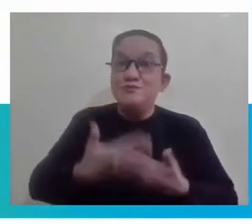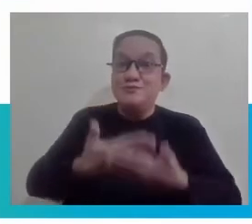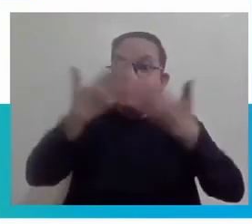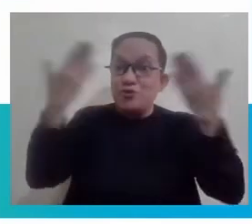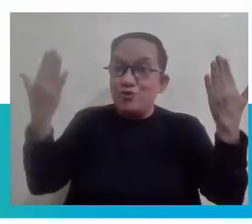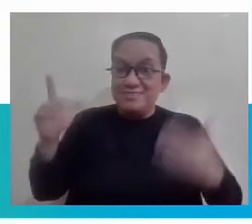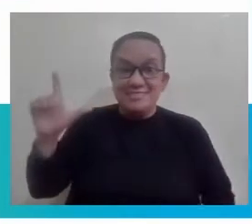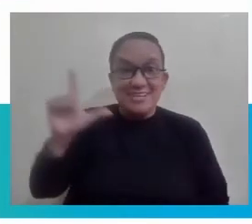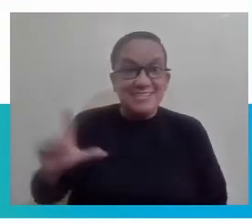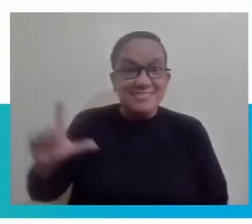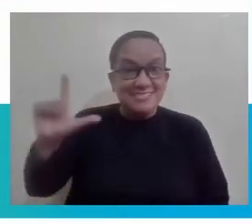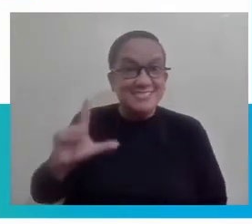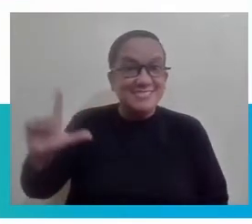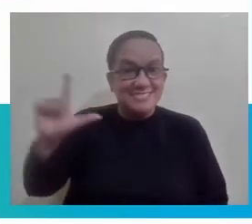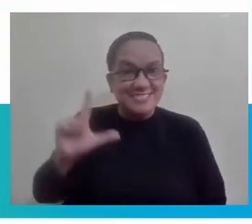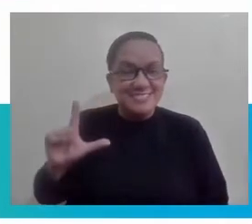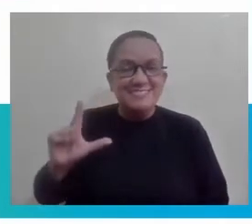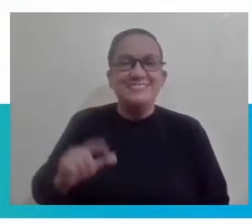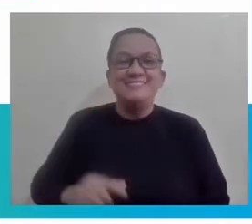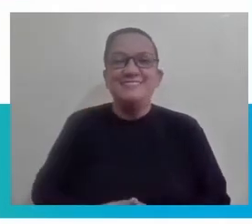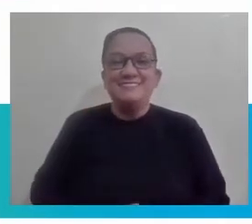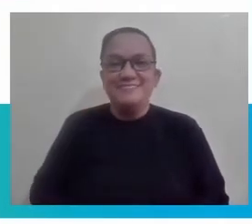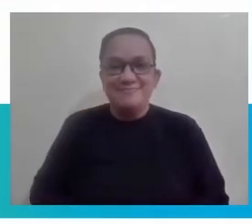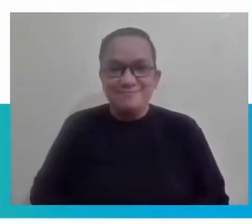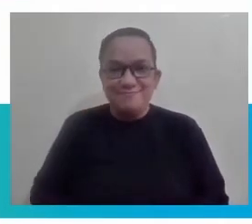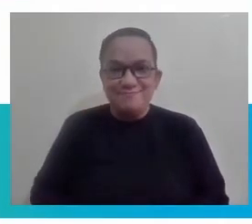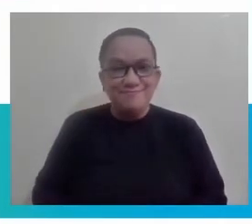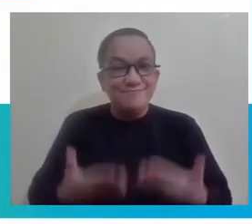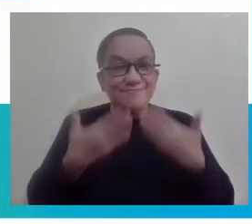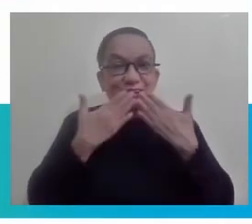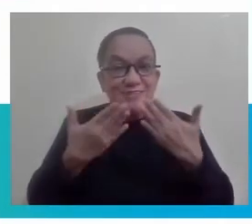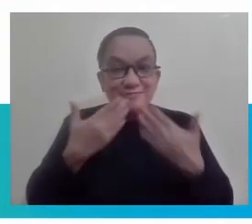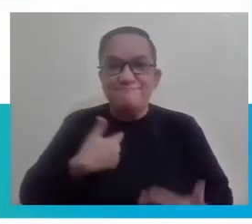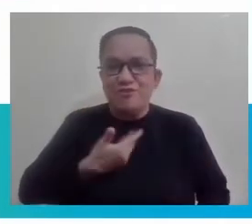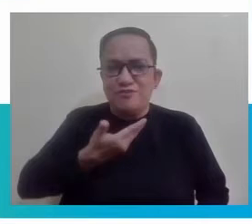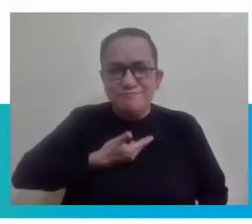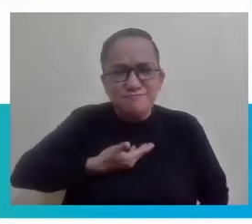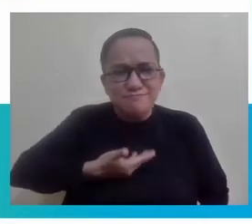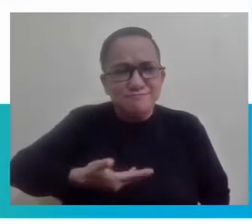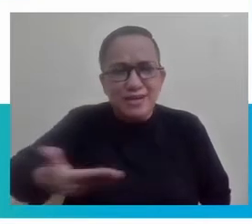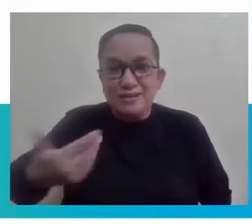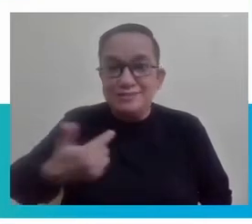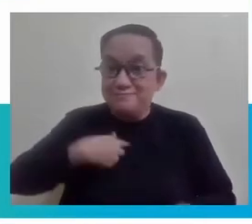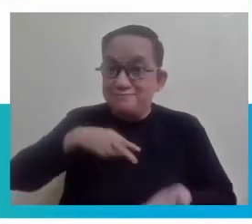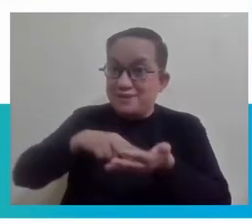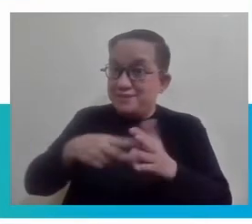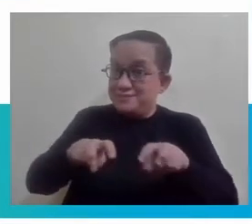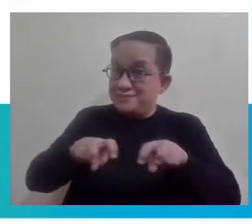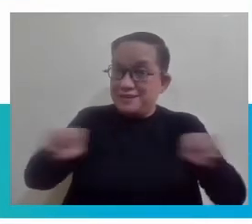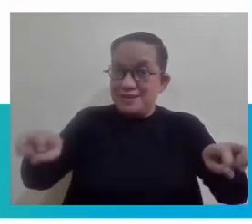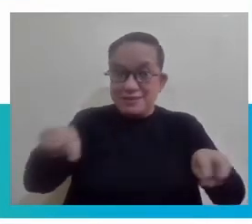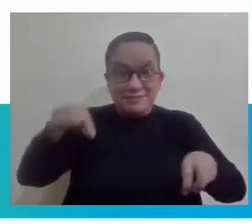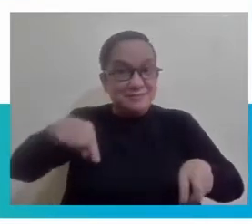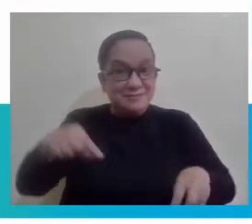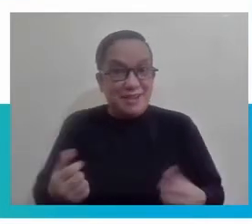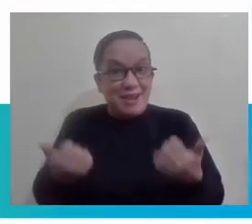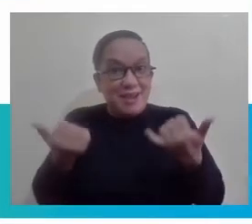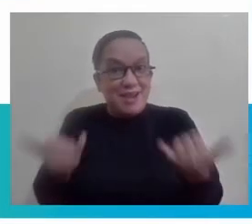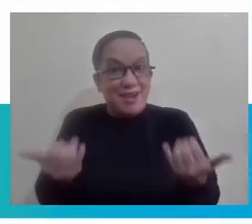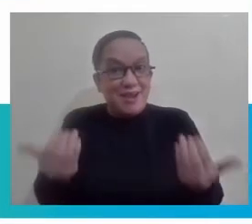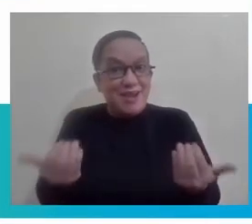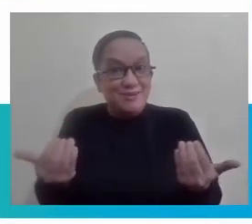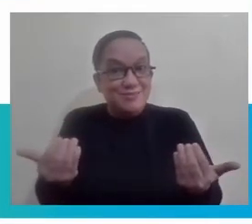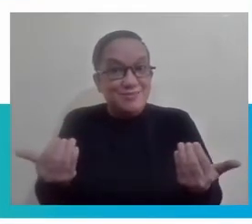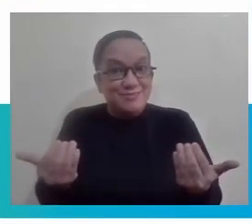and Natalie for the invitation to be with you today. And may I just also congratulate the World Wildlife Fund on